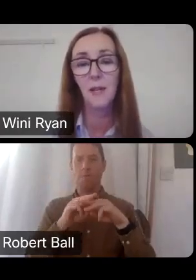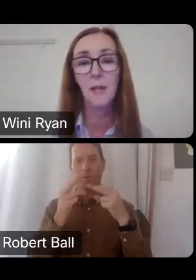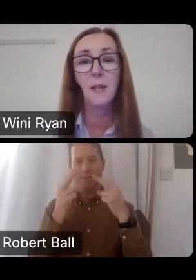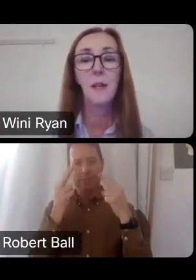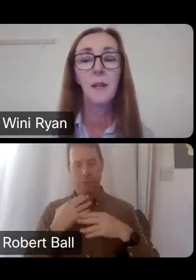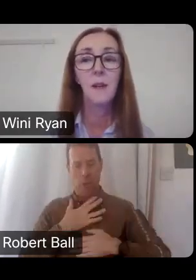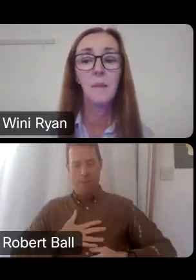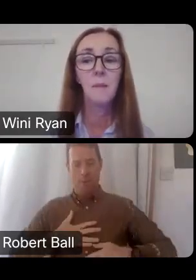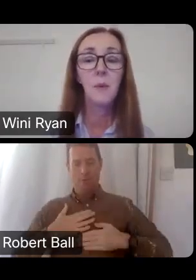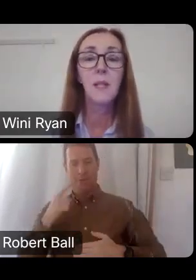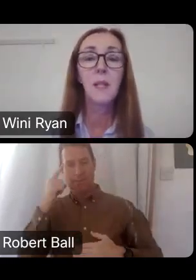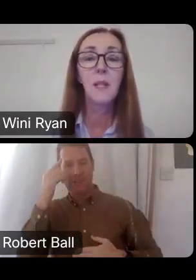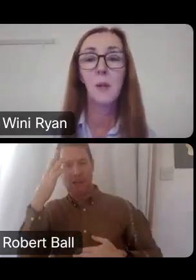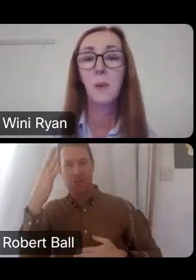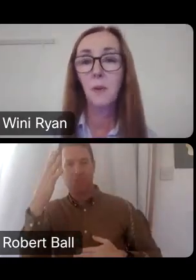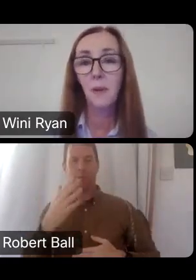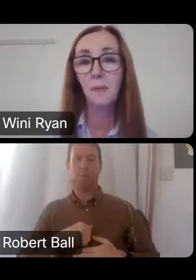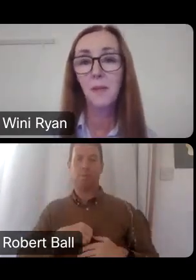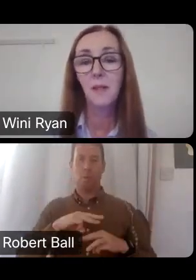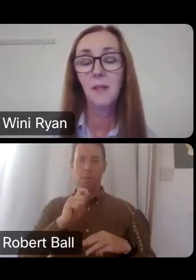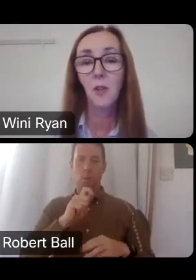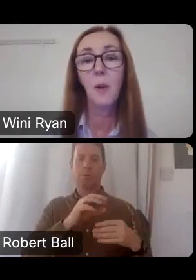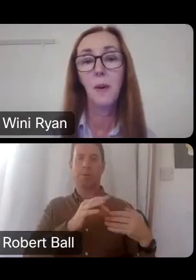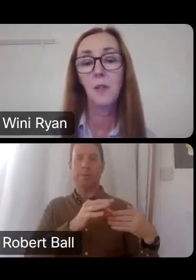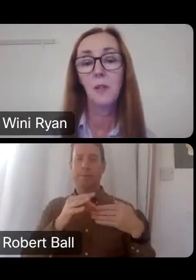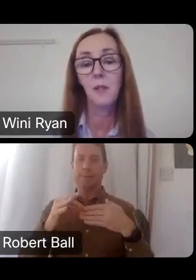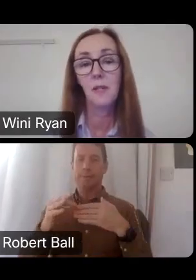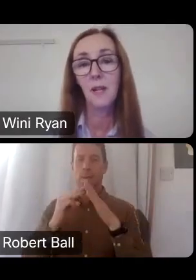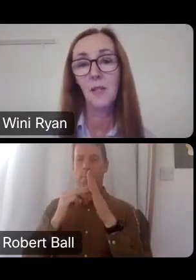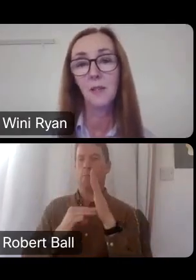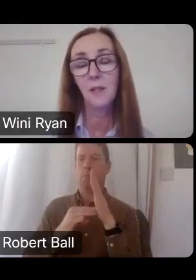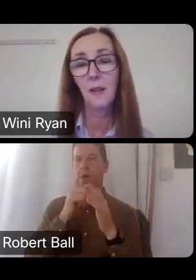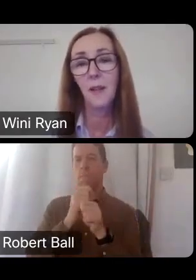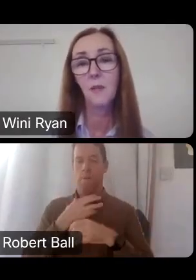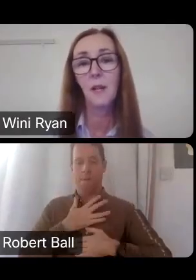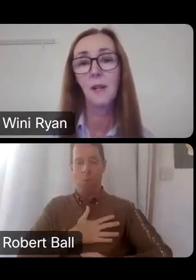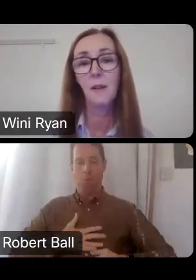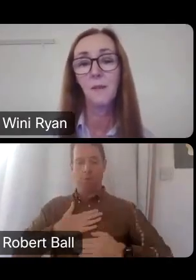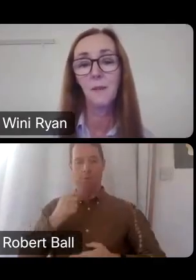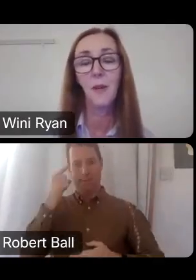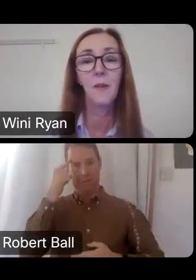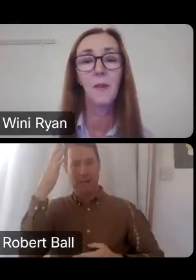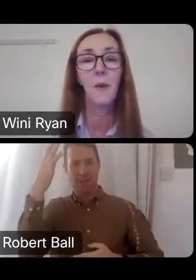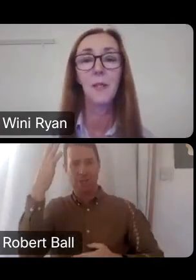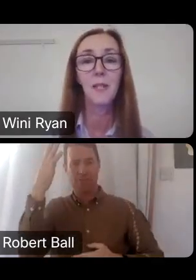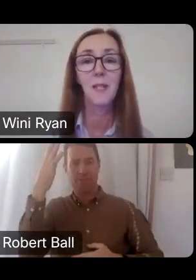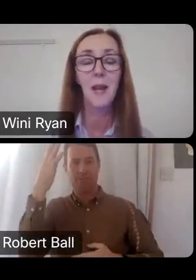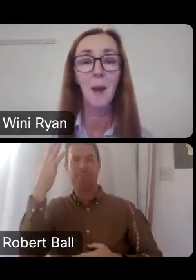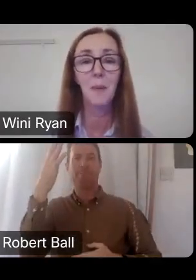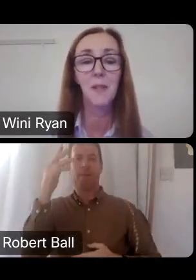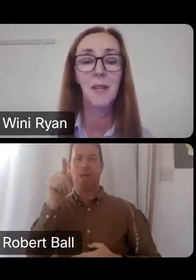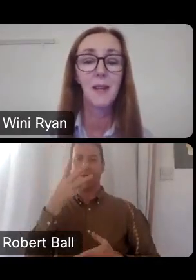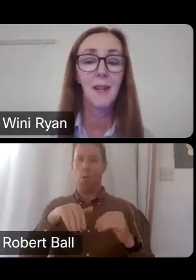intelligence. Most leadership programs talk about emotional intelligence, and that's really kind of where all the